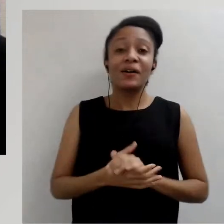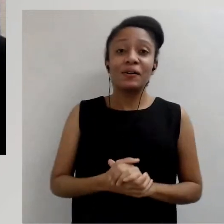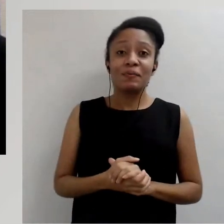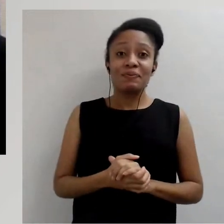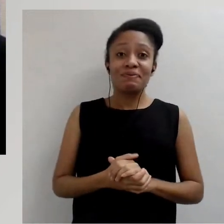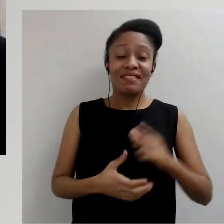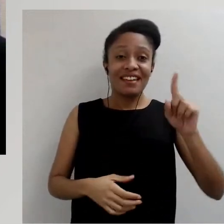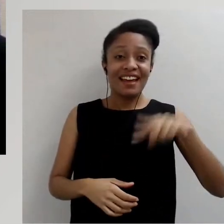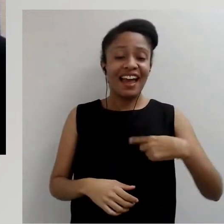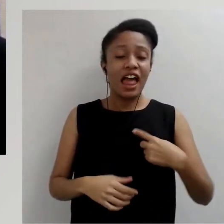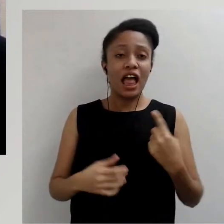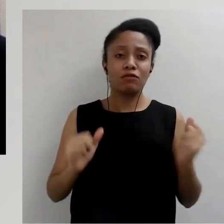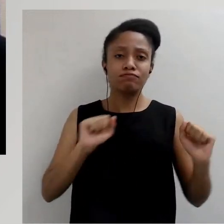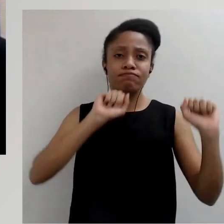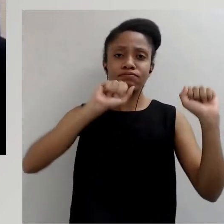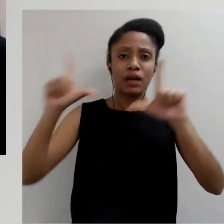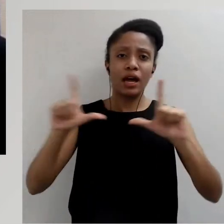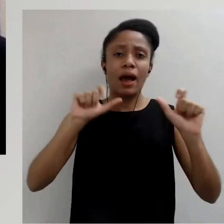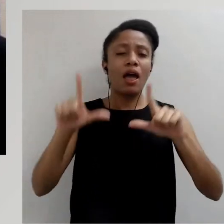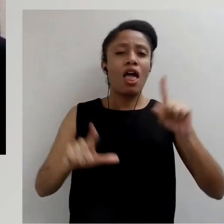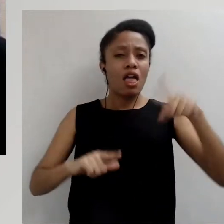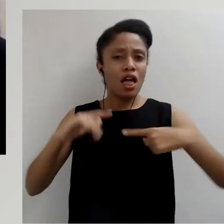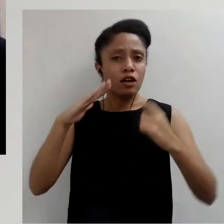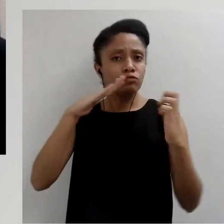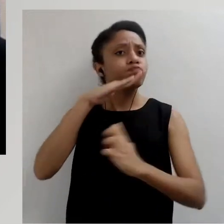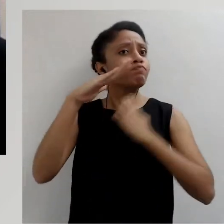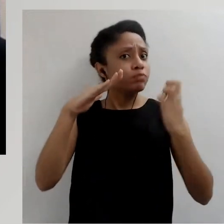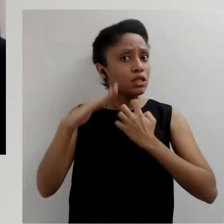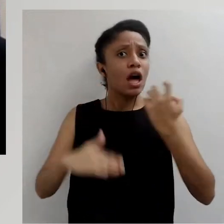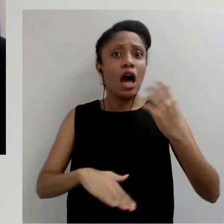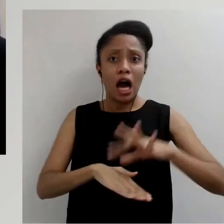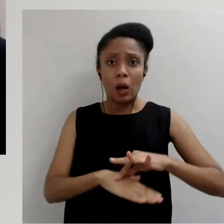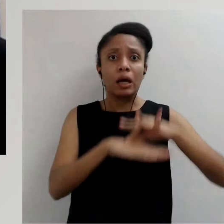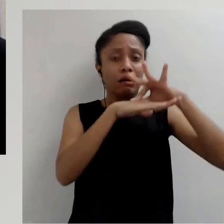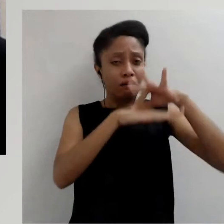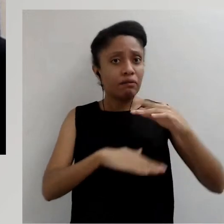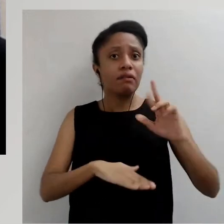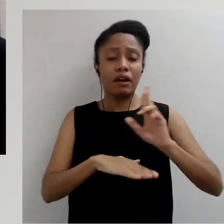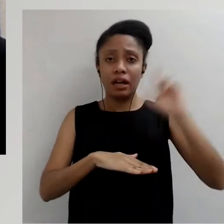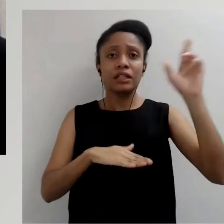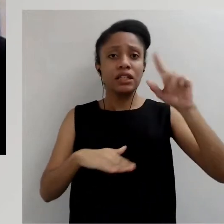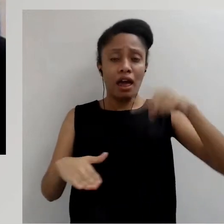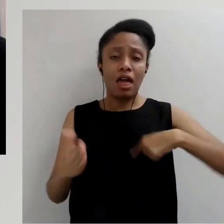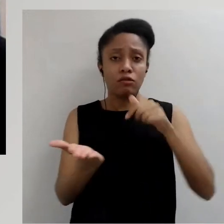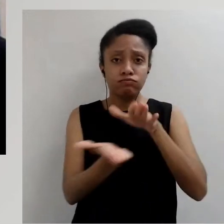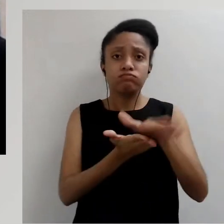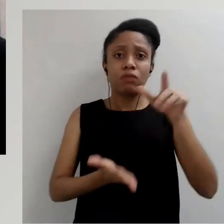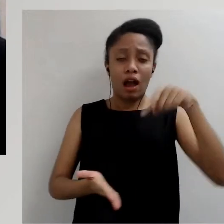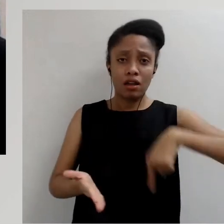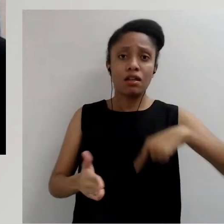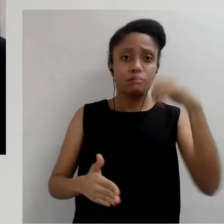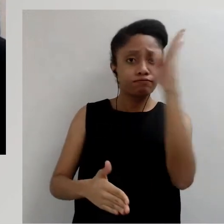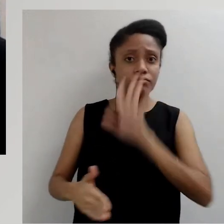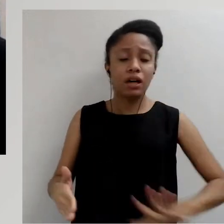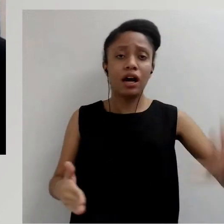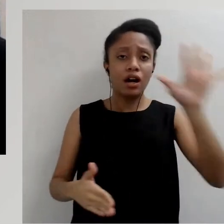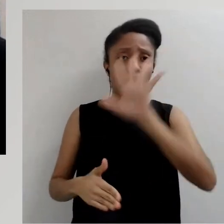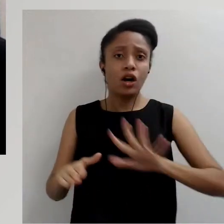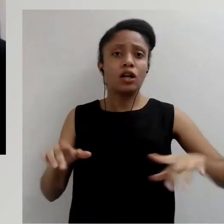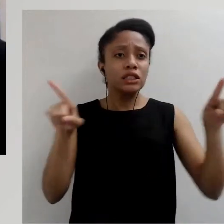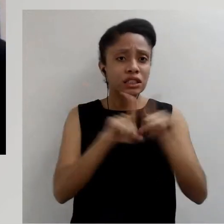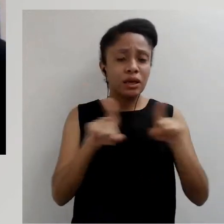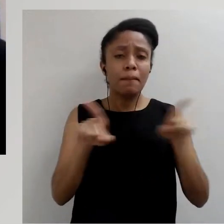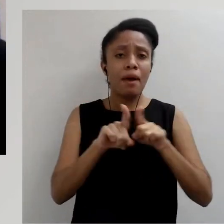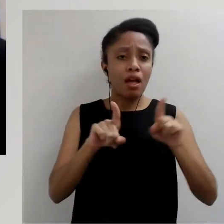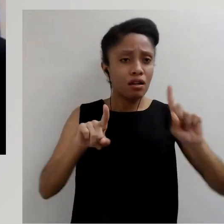it's with entrepreneurs in the printing industry, the national